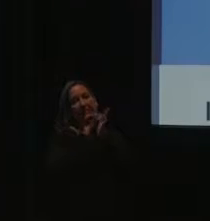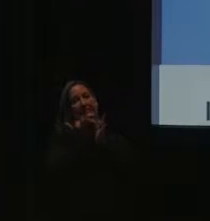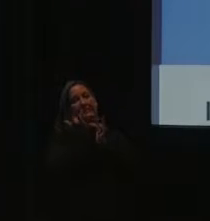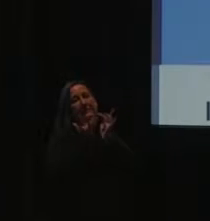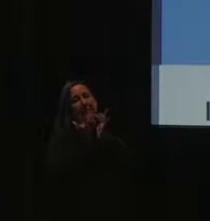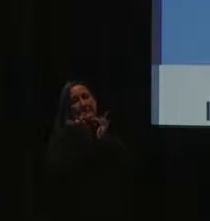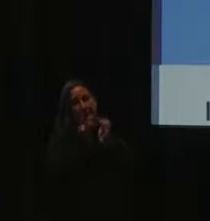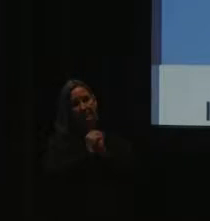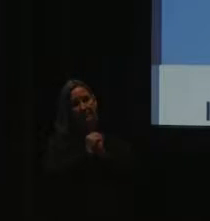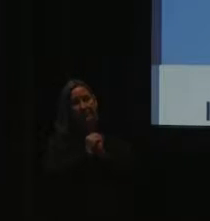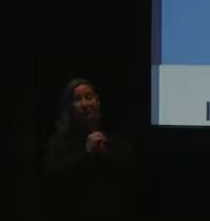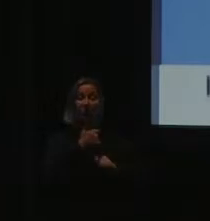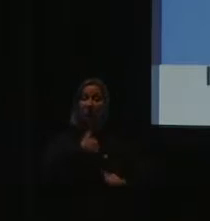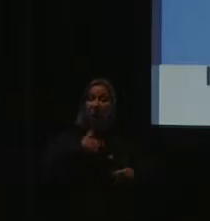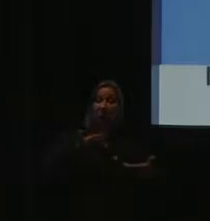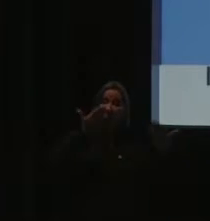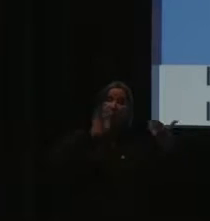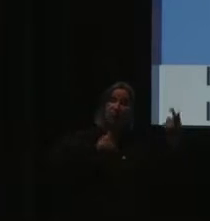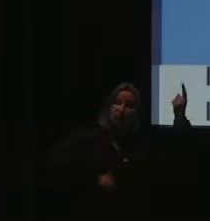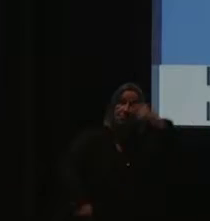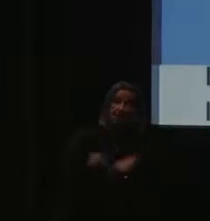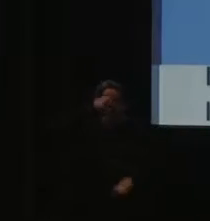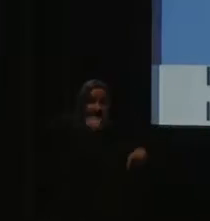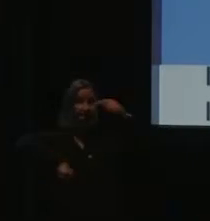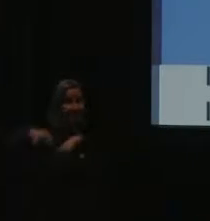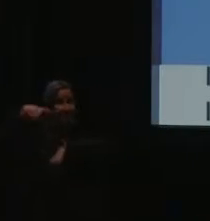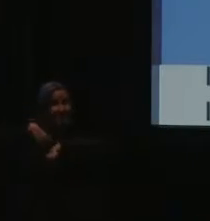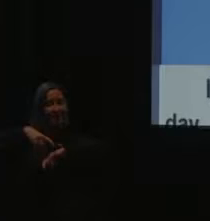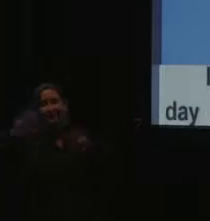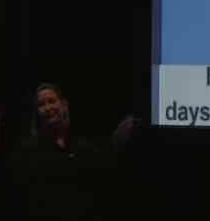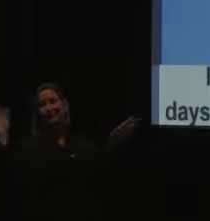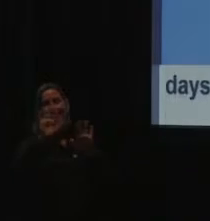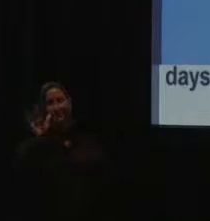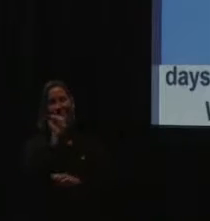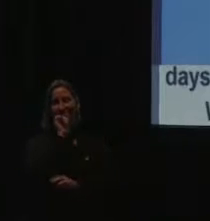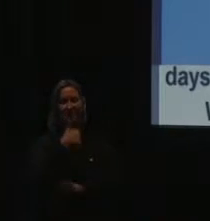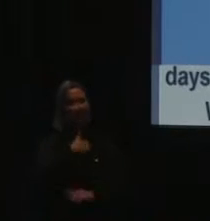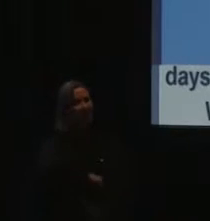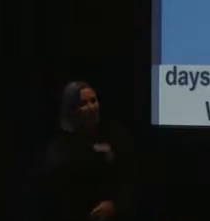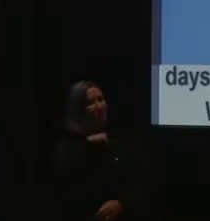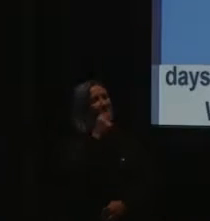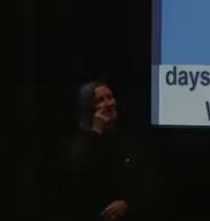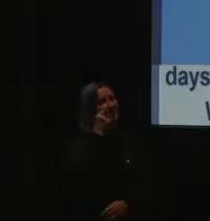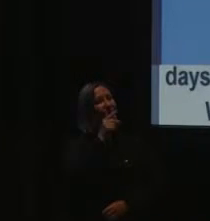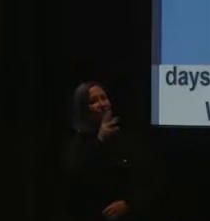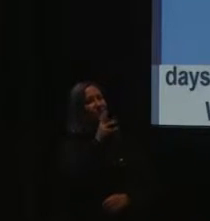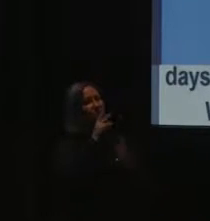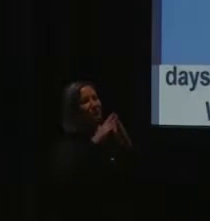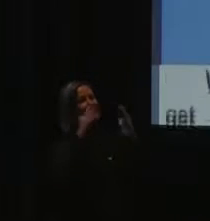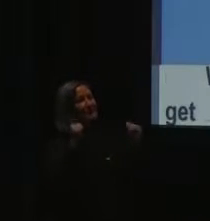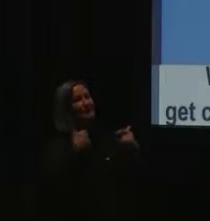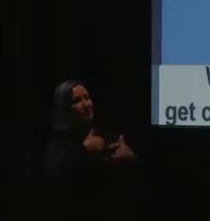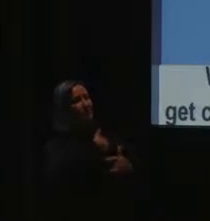here to tell you that we should go back to those days in San Antonio. We are proud at San Antonio Water System that you get clean